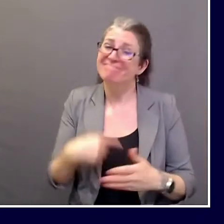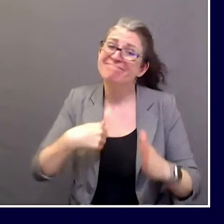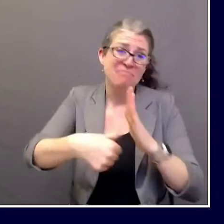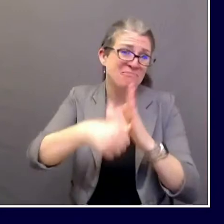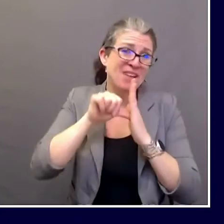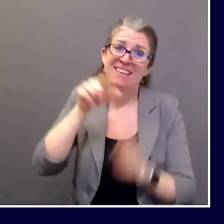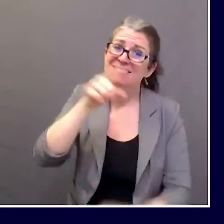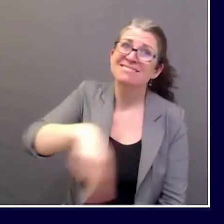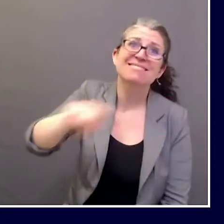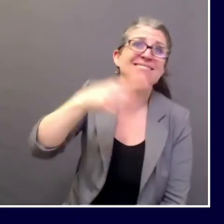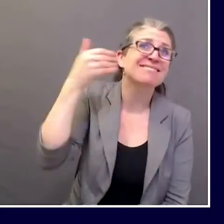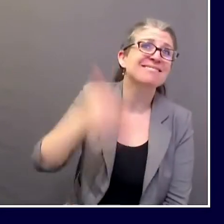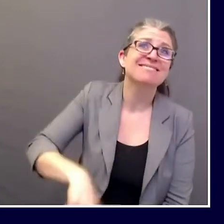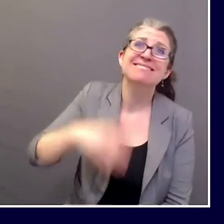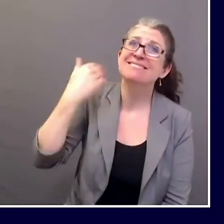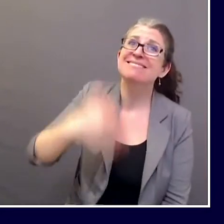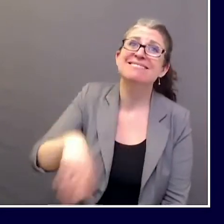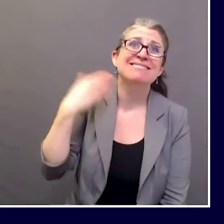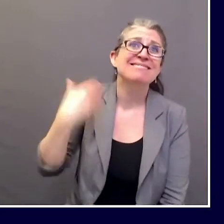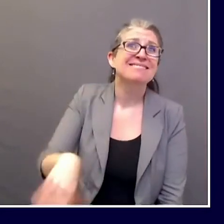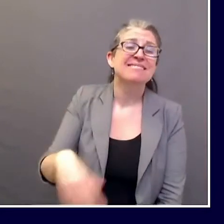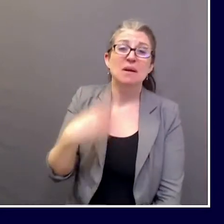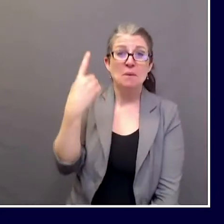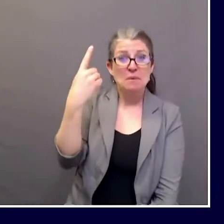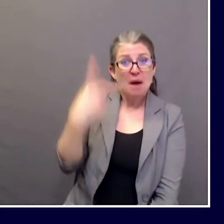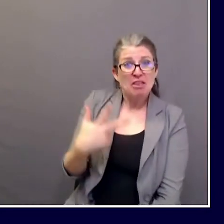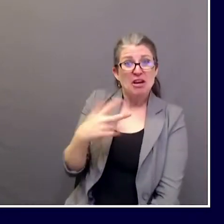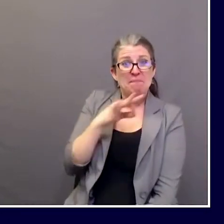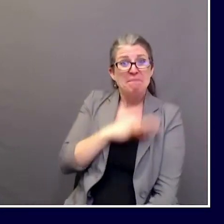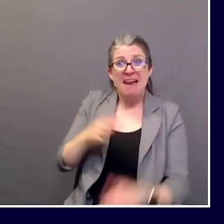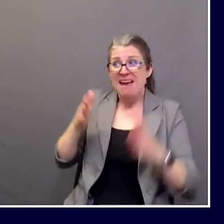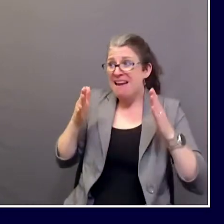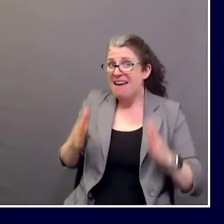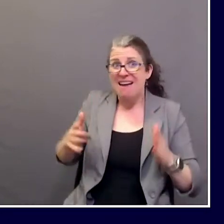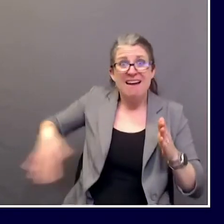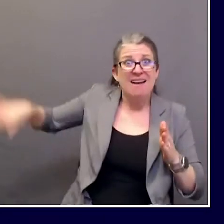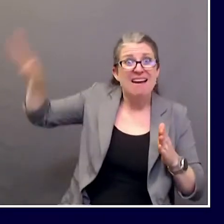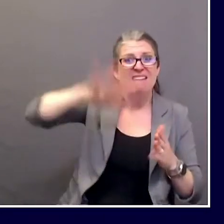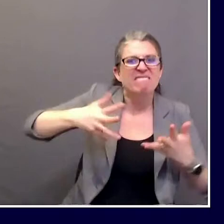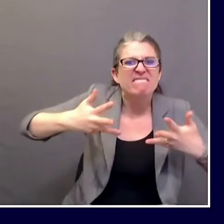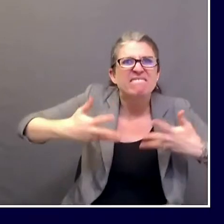Maine, eligible population, have been fully vaccinated.